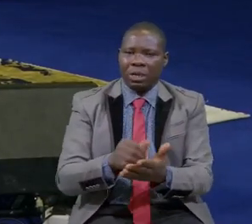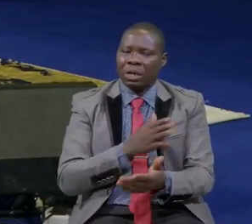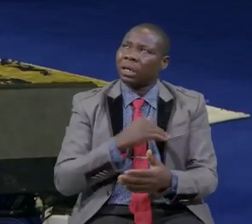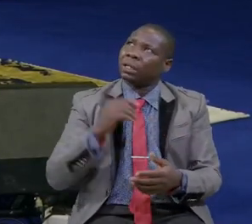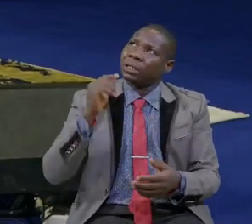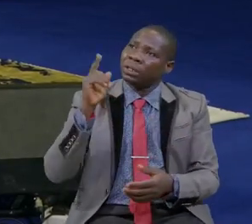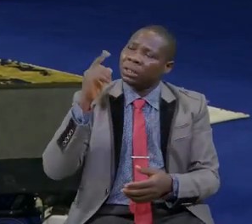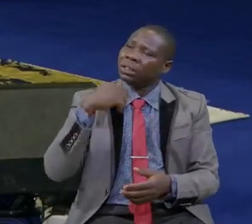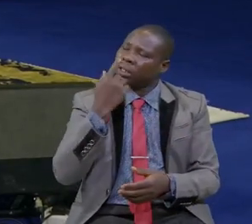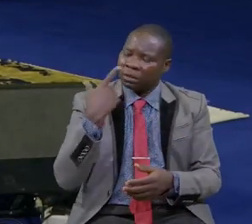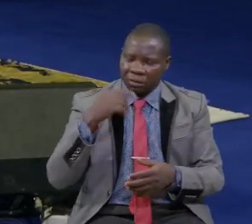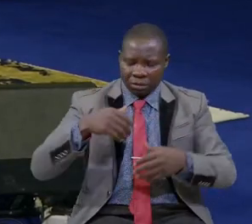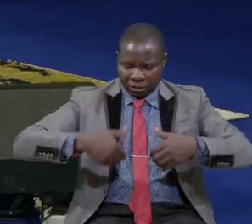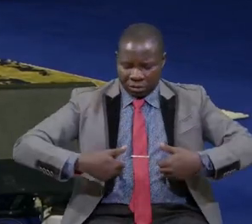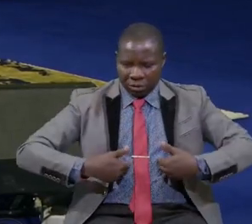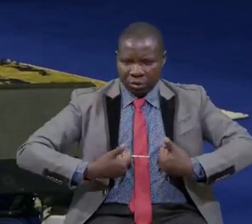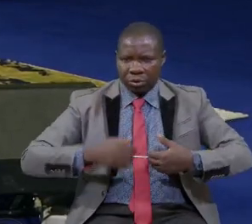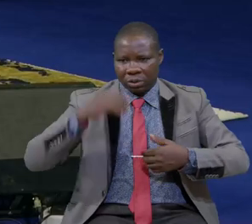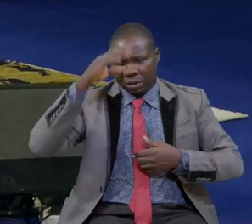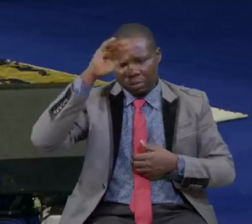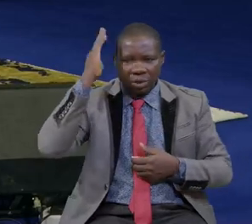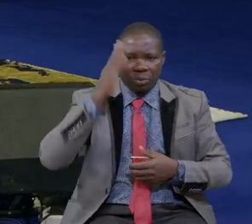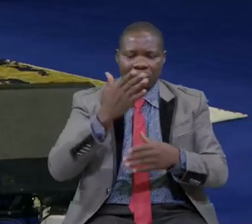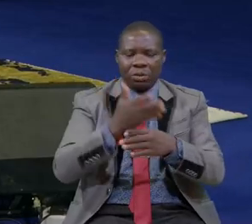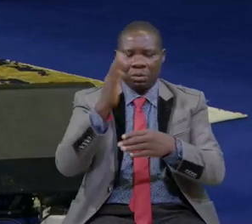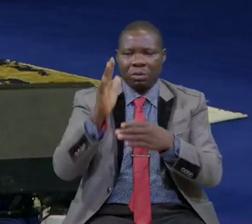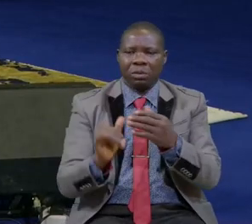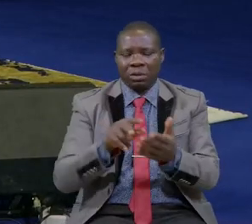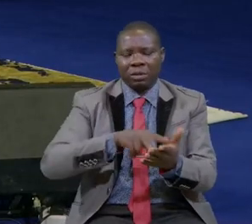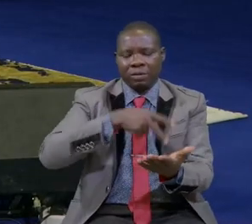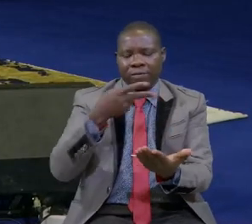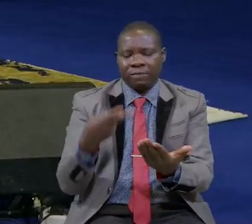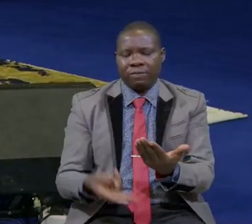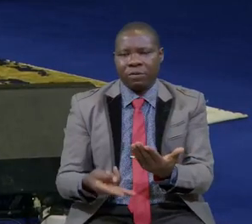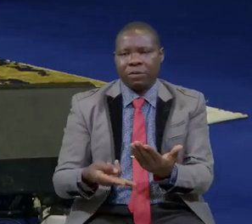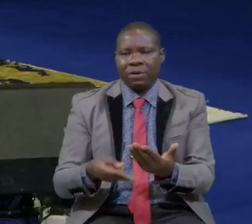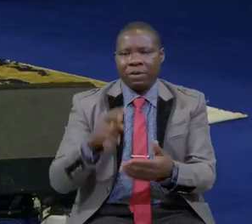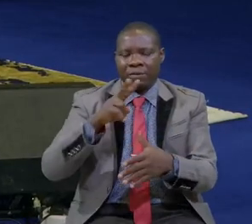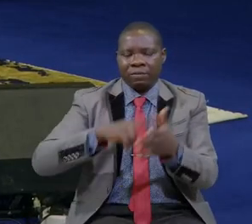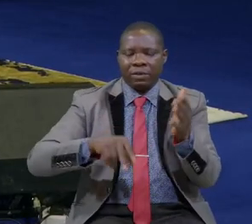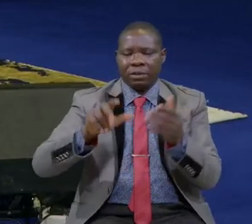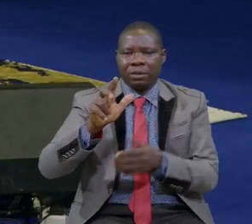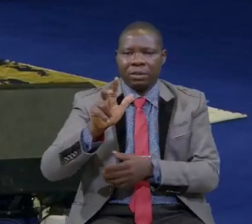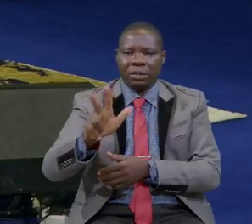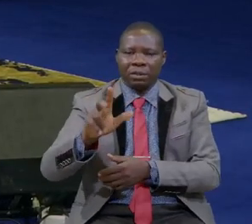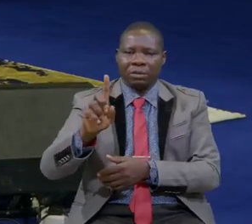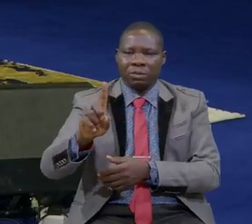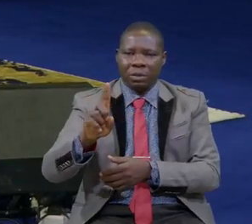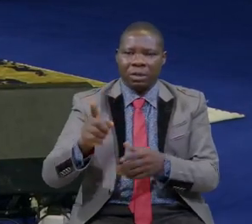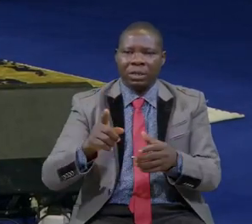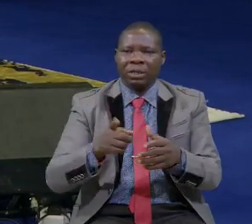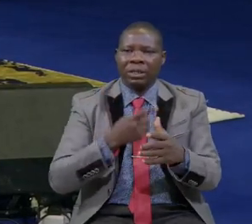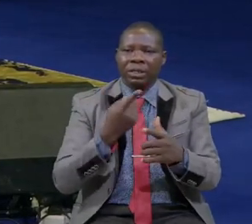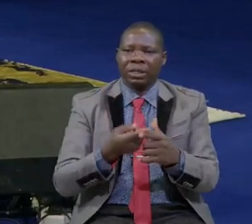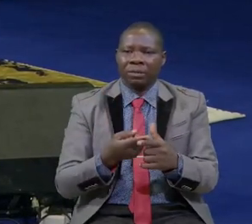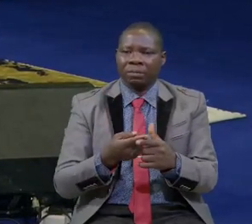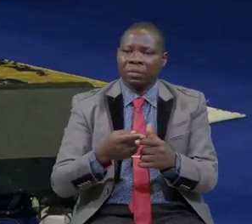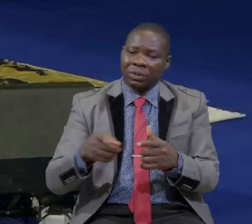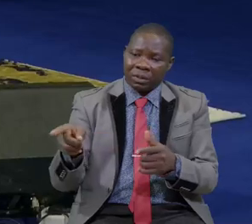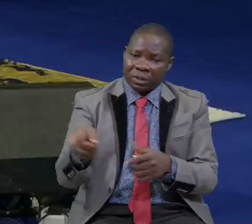men shall utterly fall. But verse 31, it says, they that